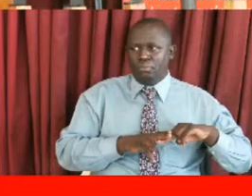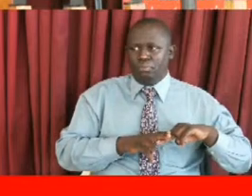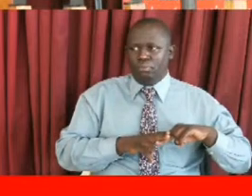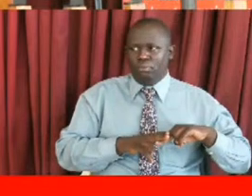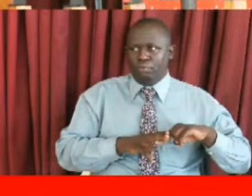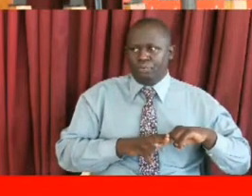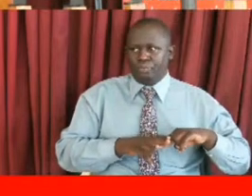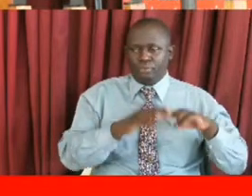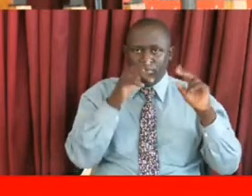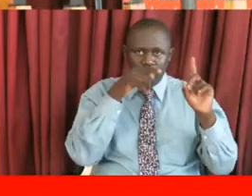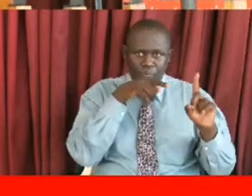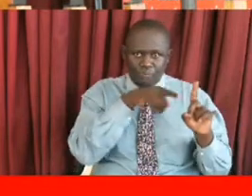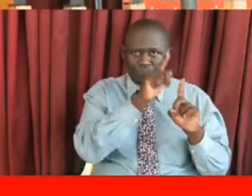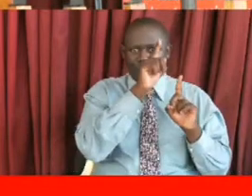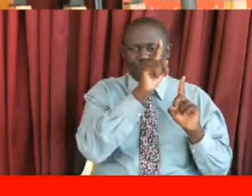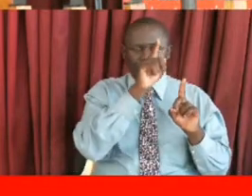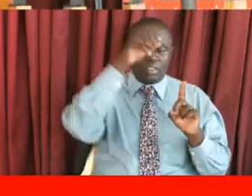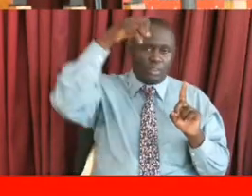the